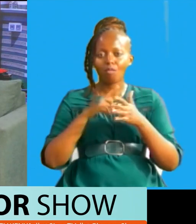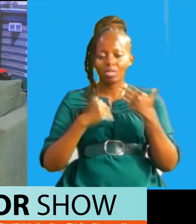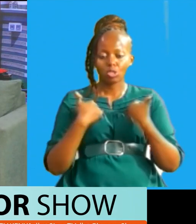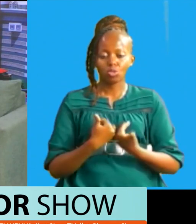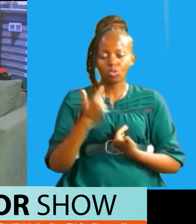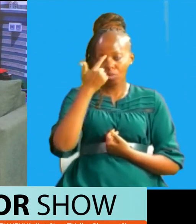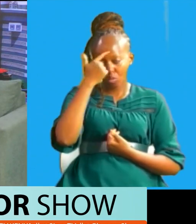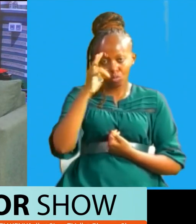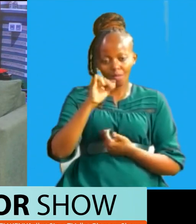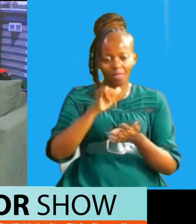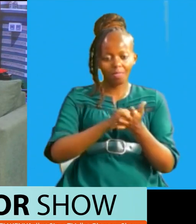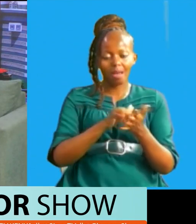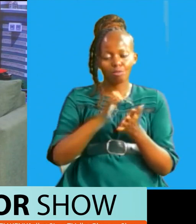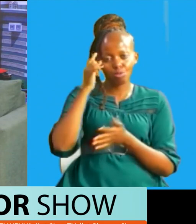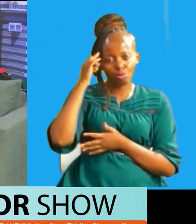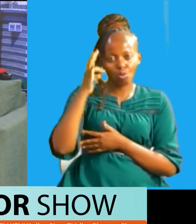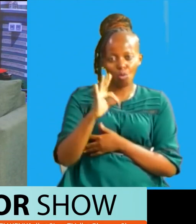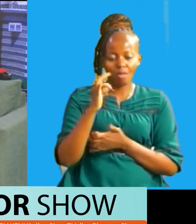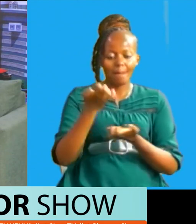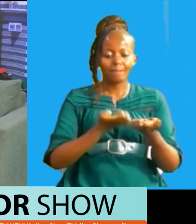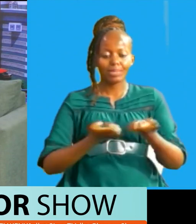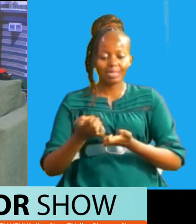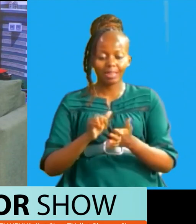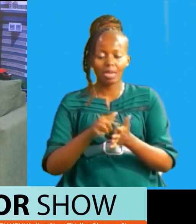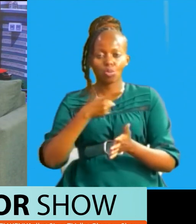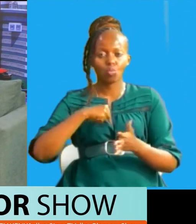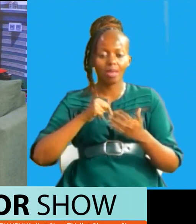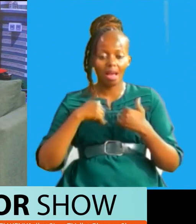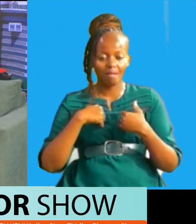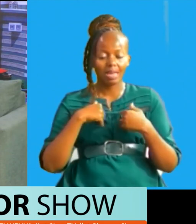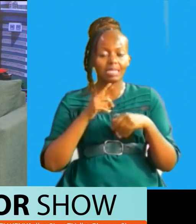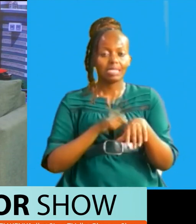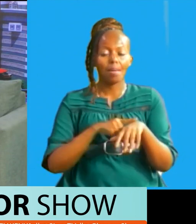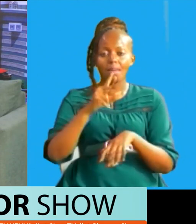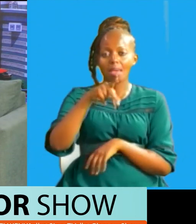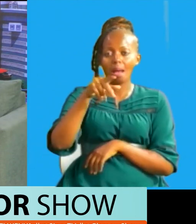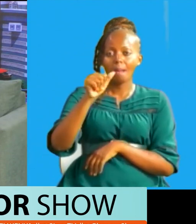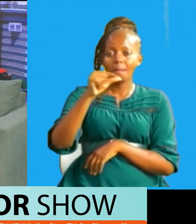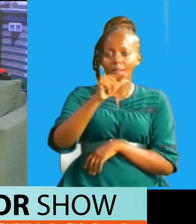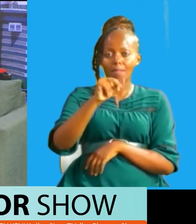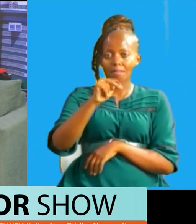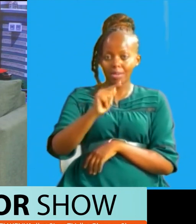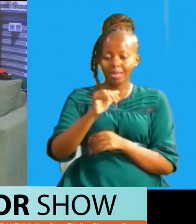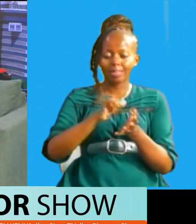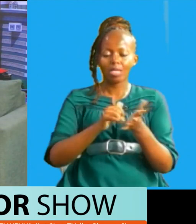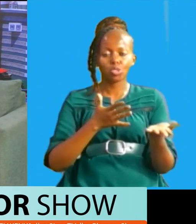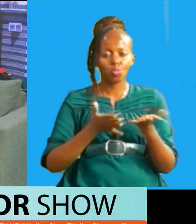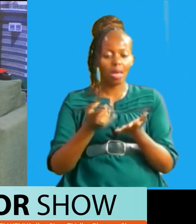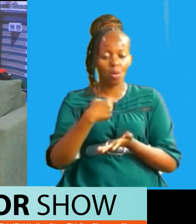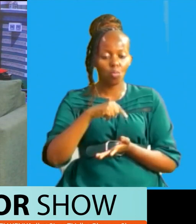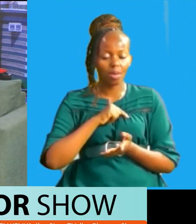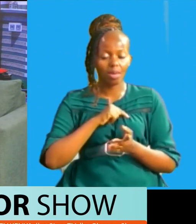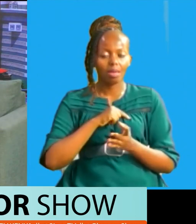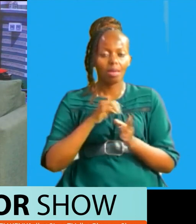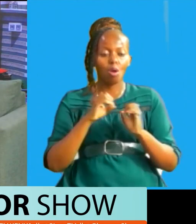because of that aspect of entrepreneurship that we had in the pageant. So that is where now the